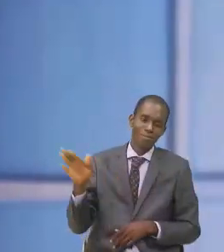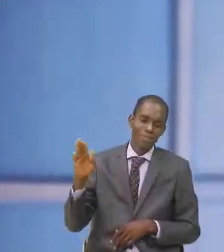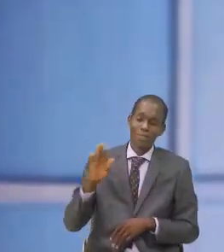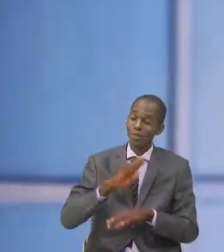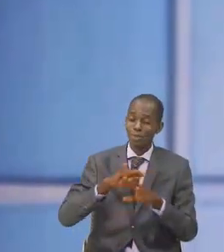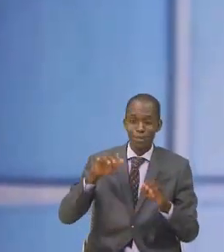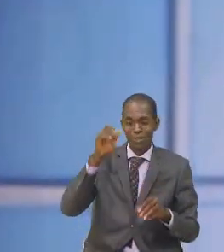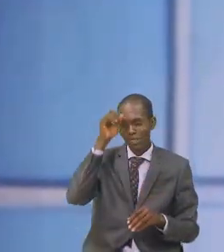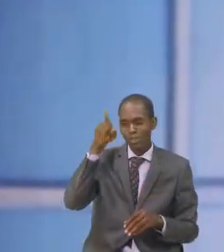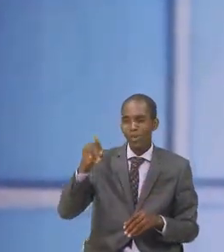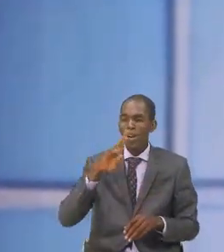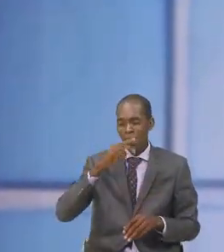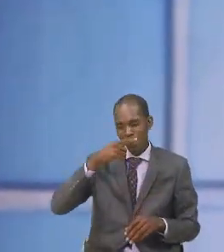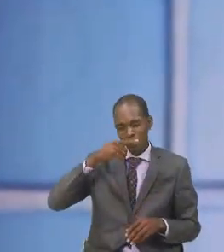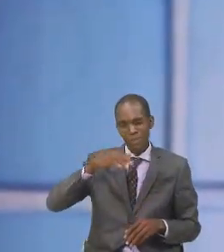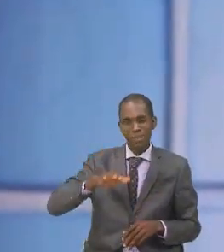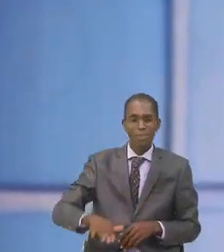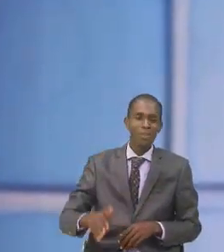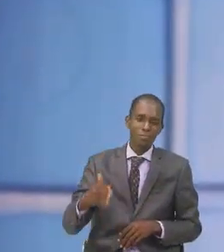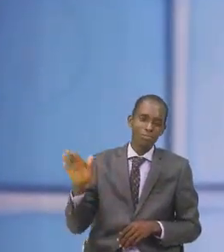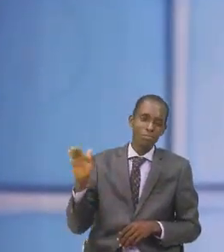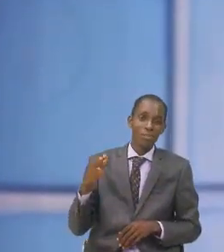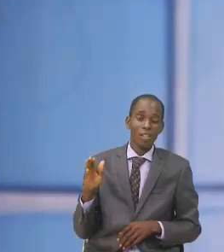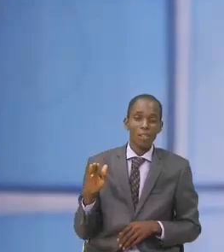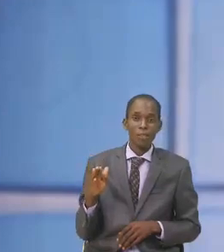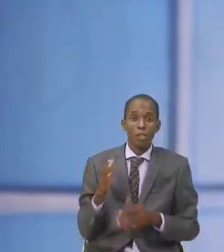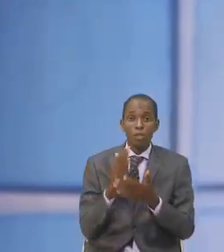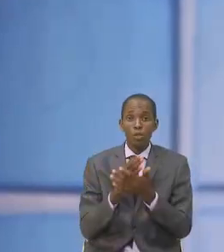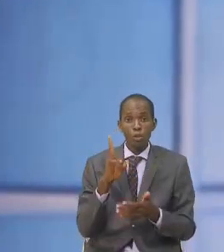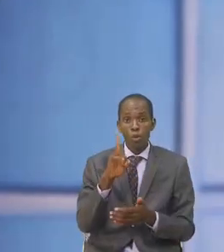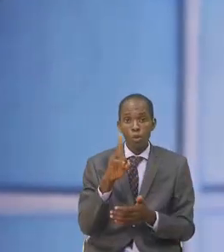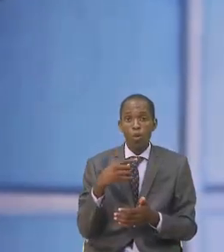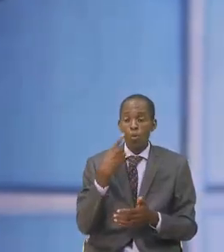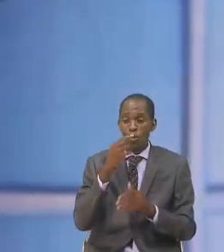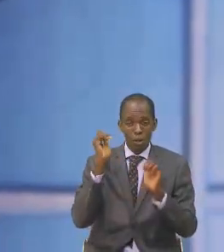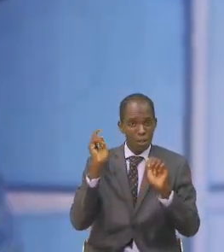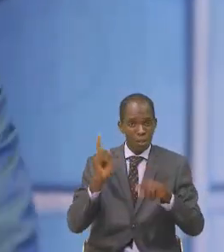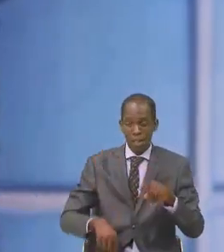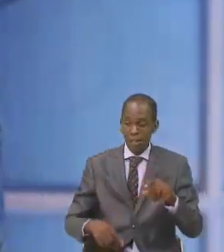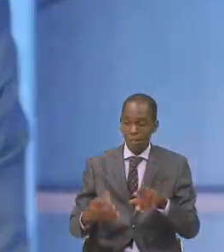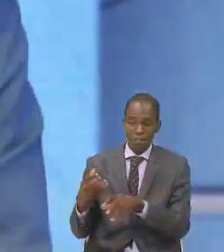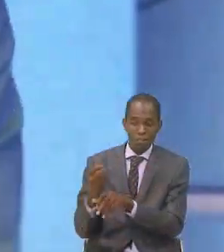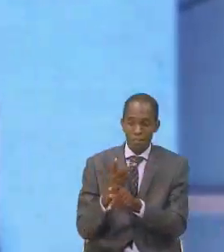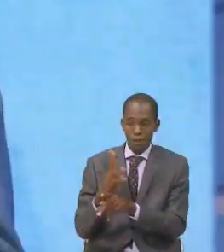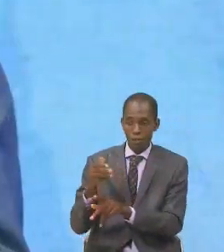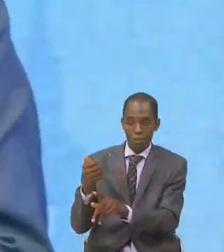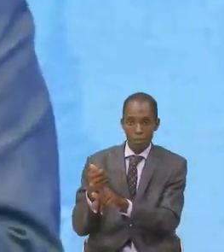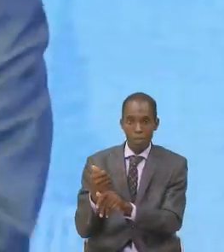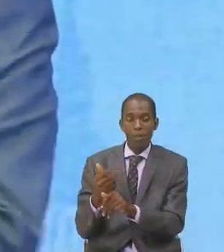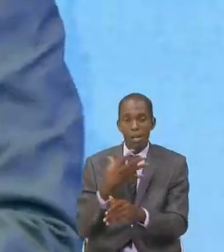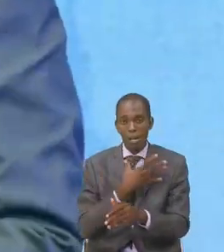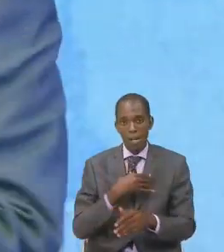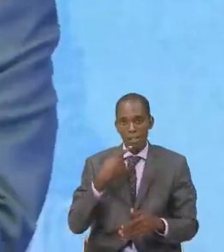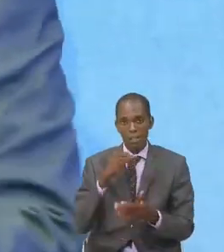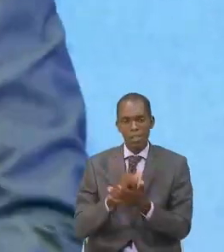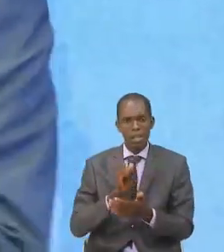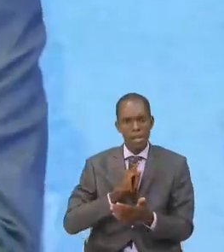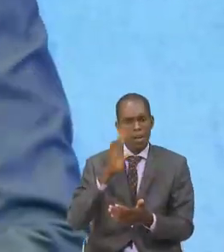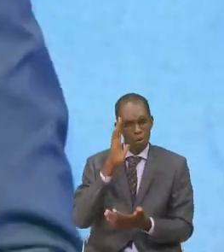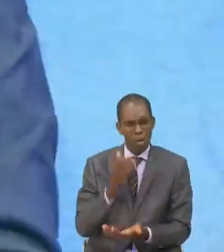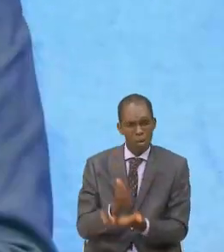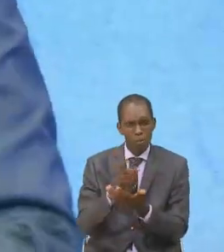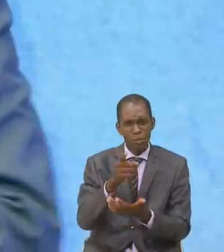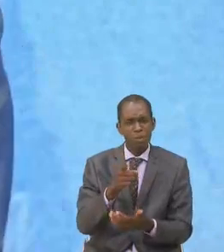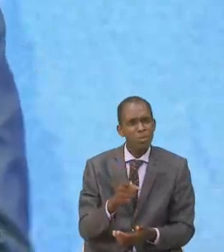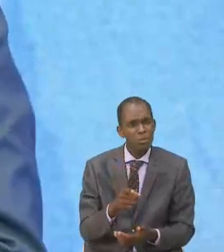you. The person will say, go away. You don't understand. You're a little child. Somebody who does not even cannot take care